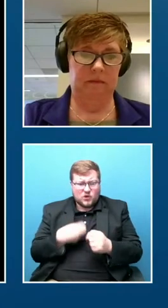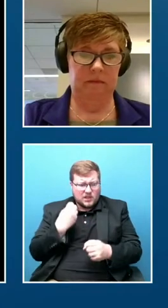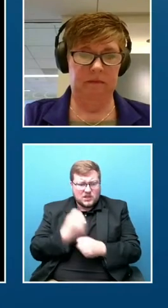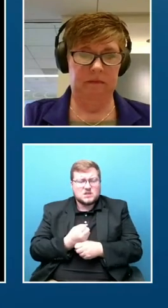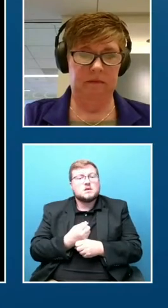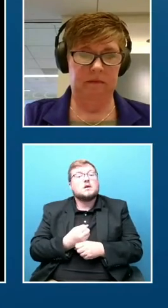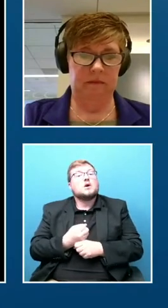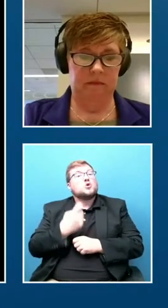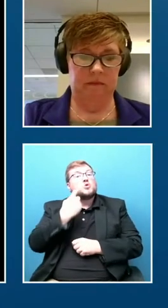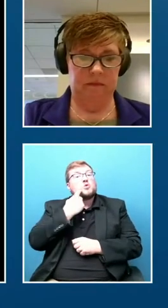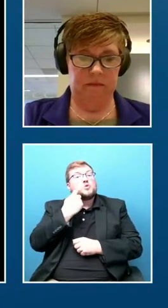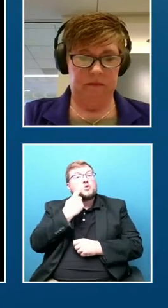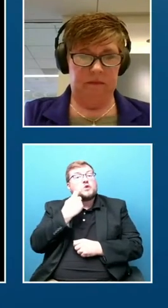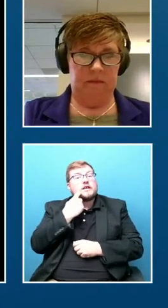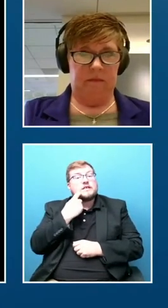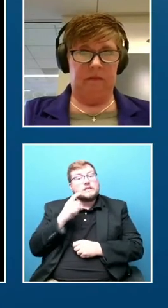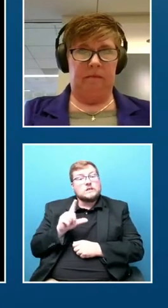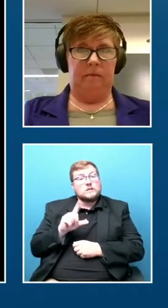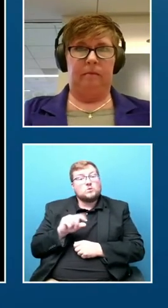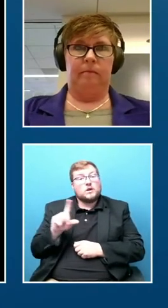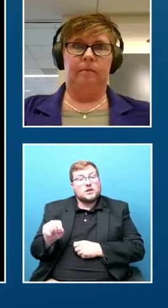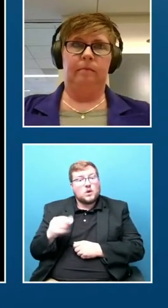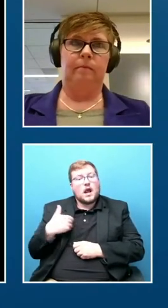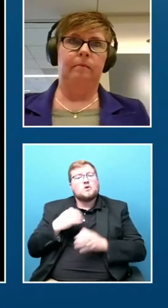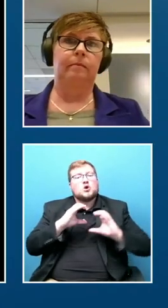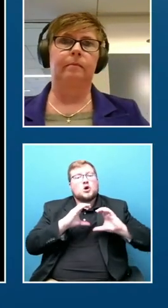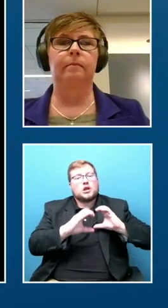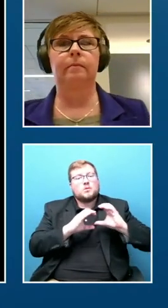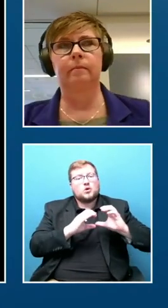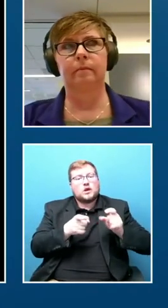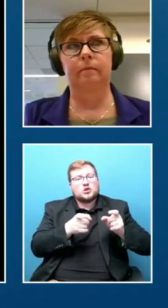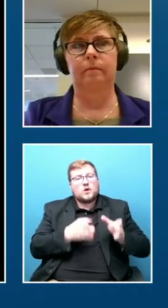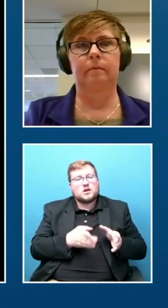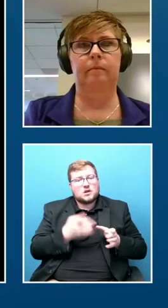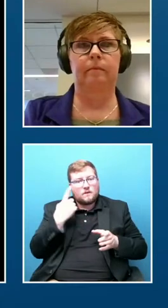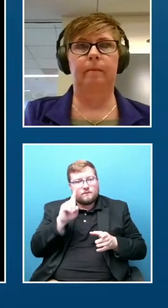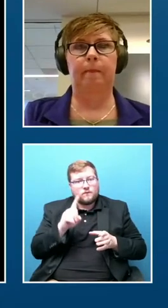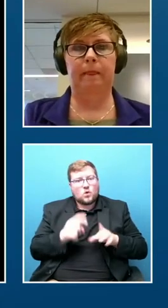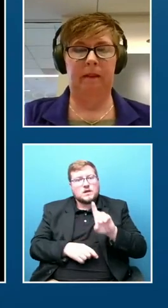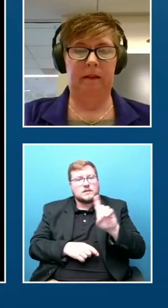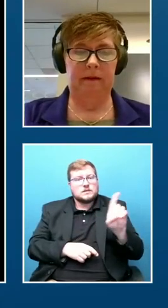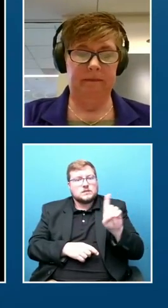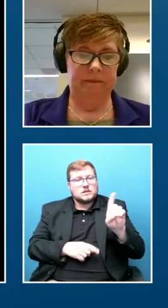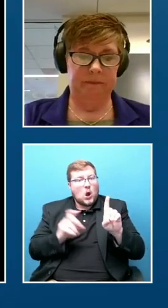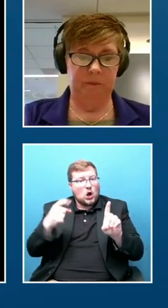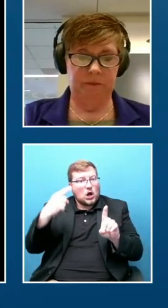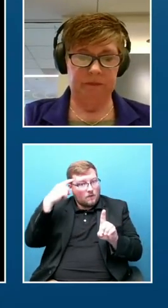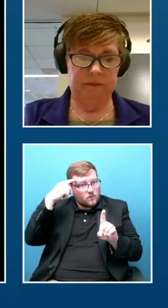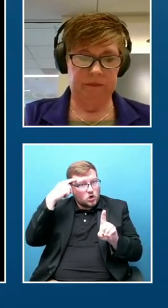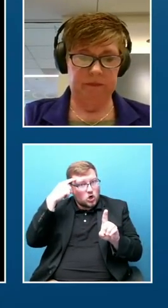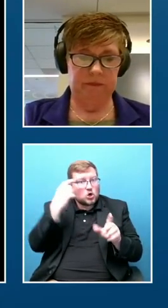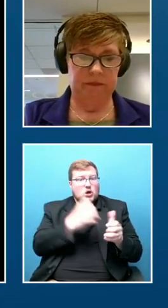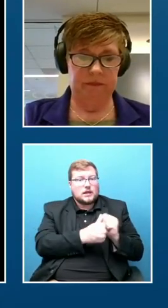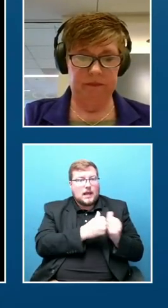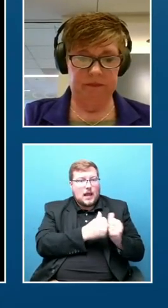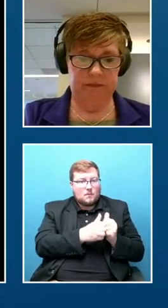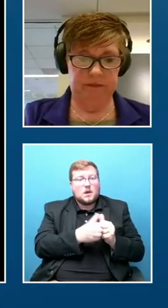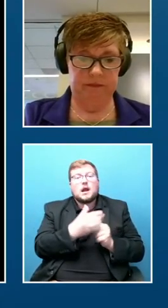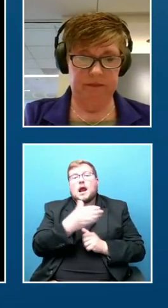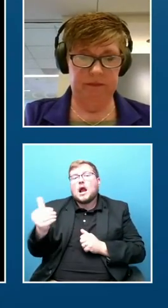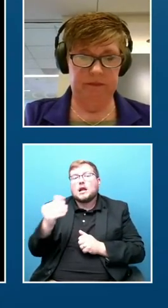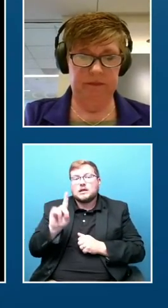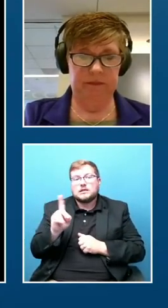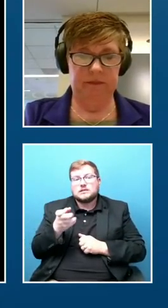last campaign cycle, I served as communications director for a Democratic gubernatorial campaign and then a Democratic U.S. Senate